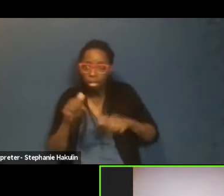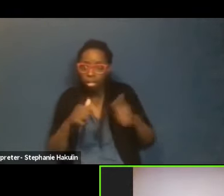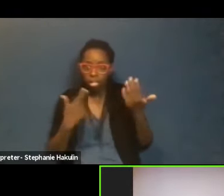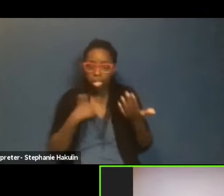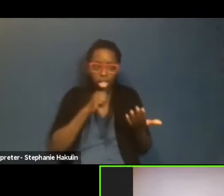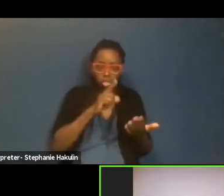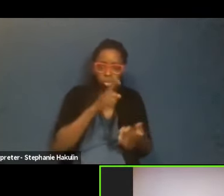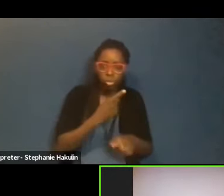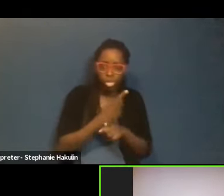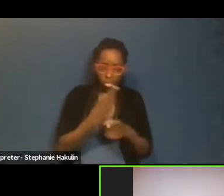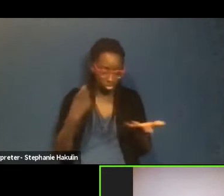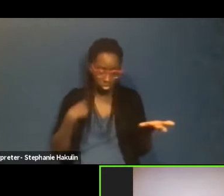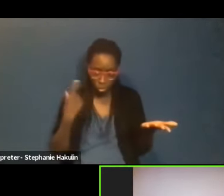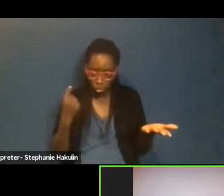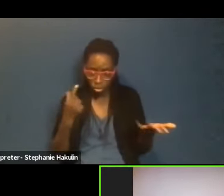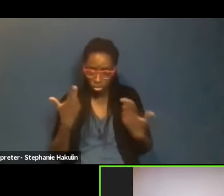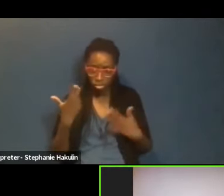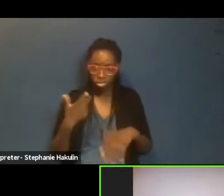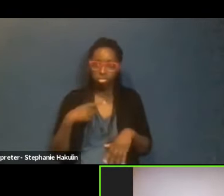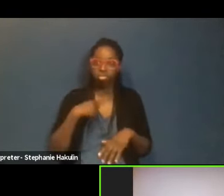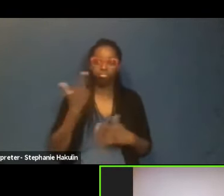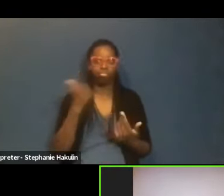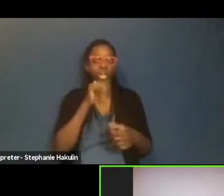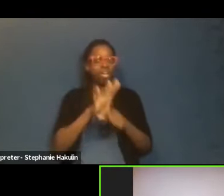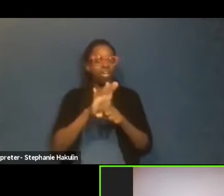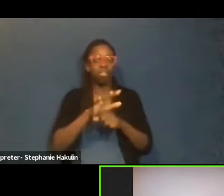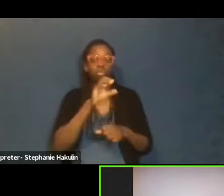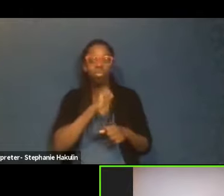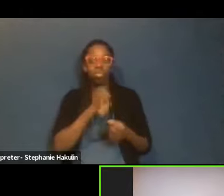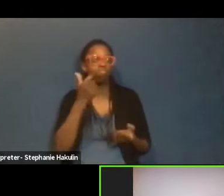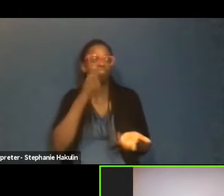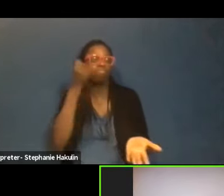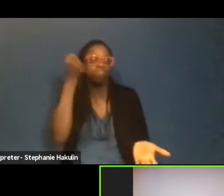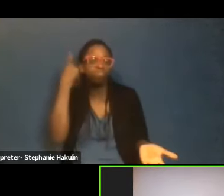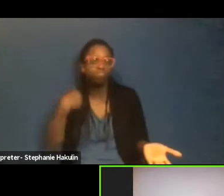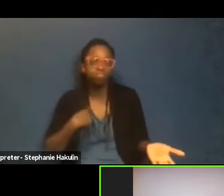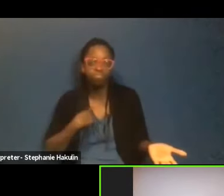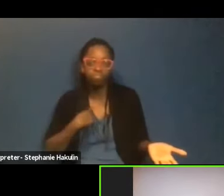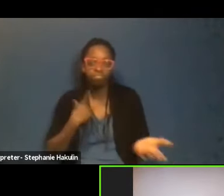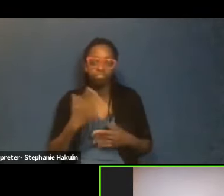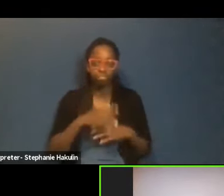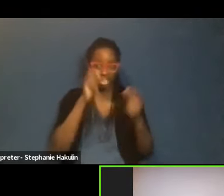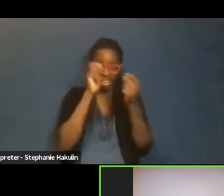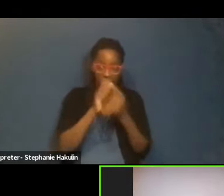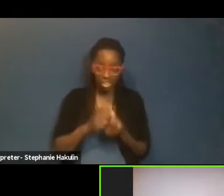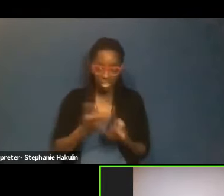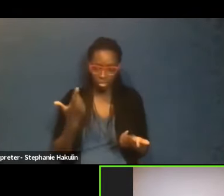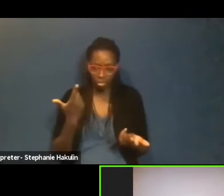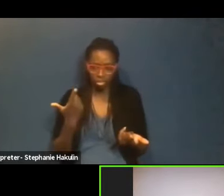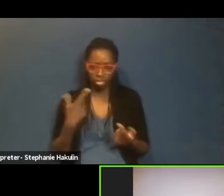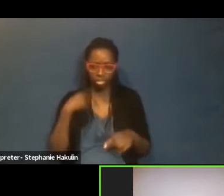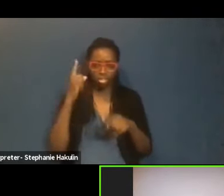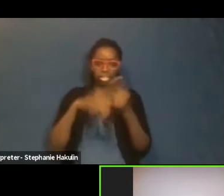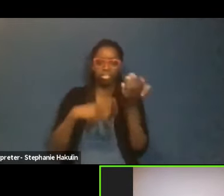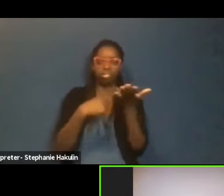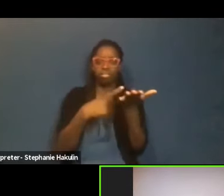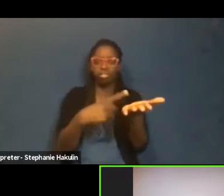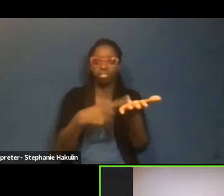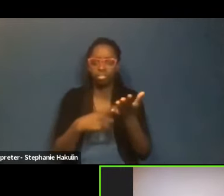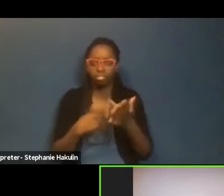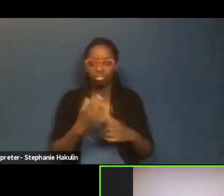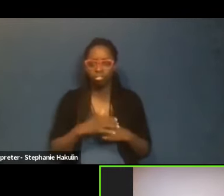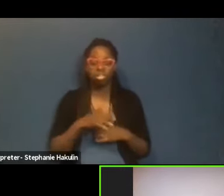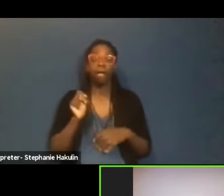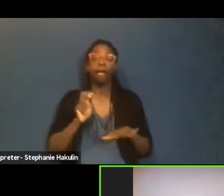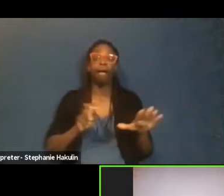I was old enough to understand, but details aren't something that I can get into. Skip to 11. 11 was